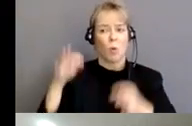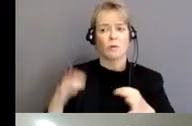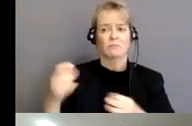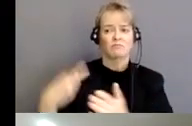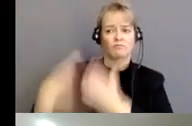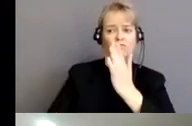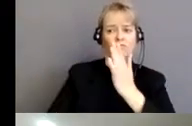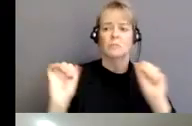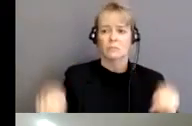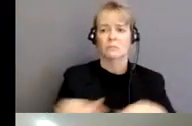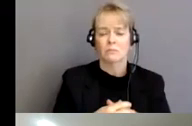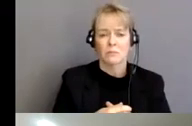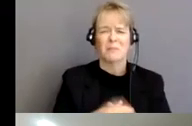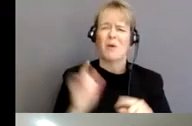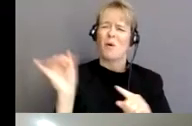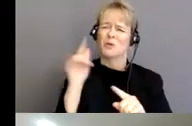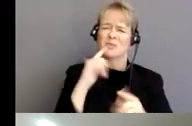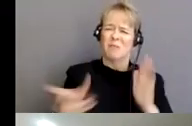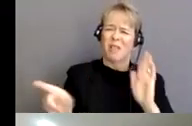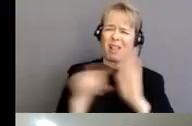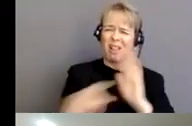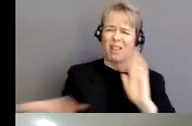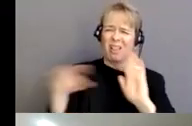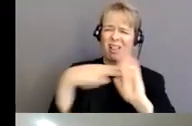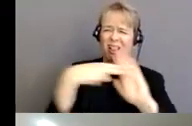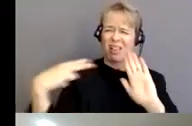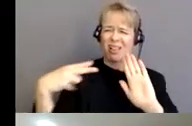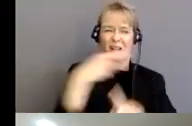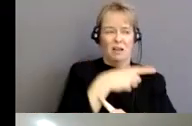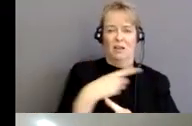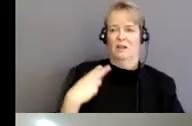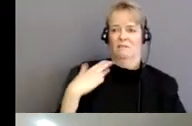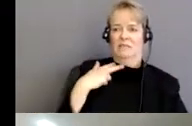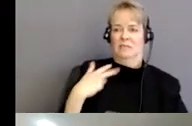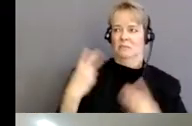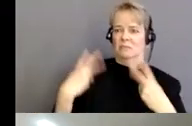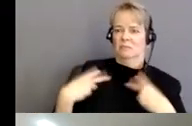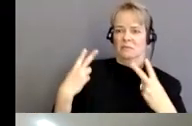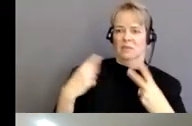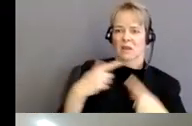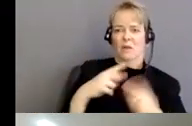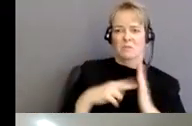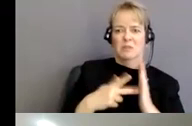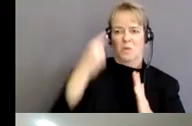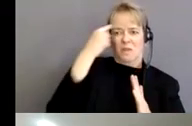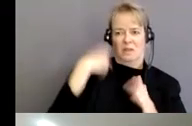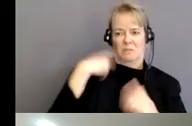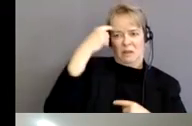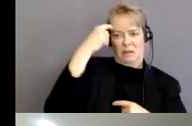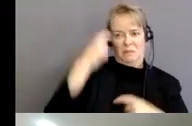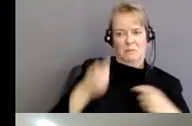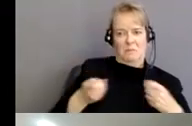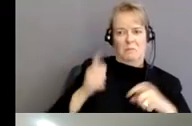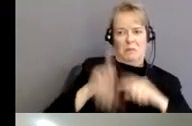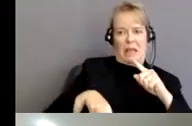stigma around that being a victim or loss of one's freedom, maybe seen as unfit to manage their own property, maybe